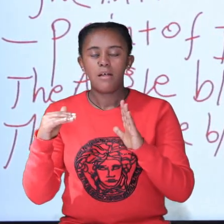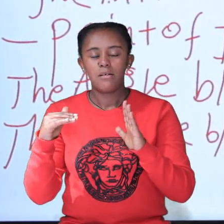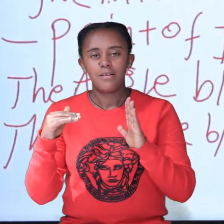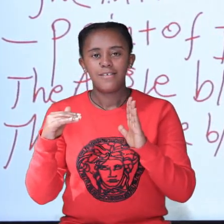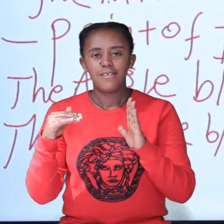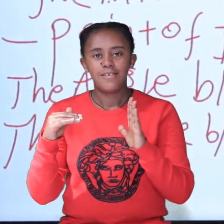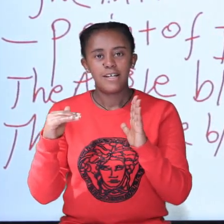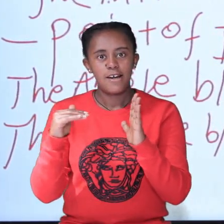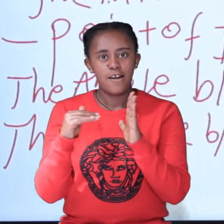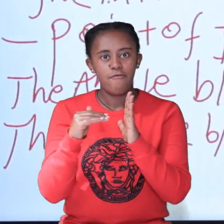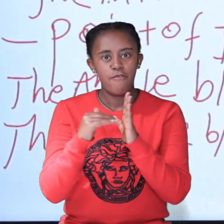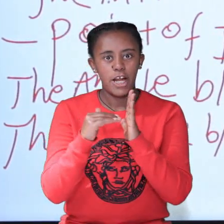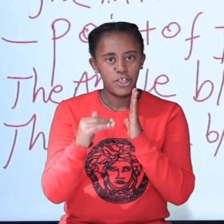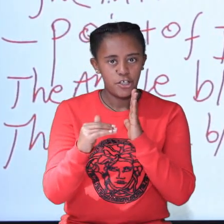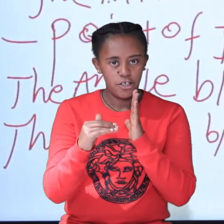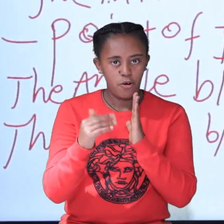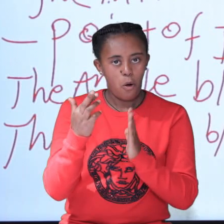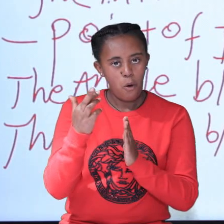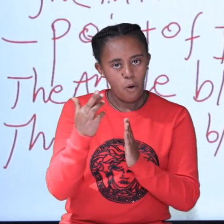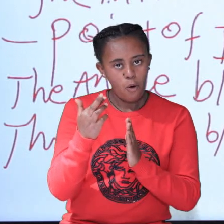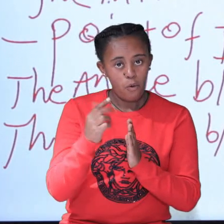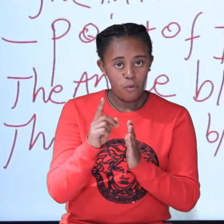reflection. Angle of